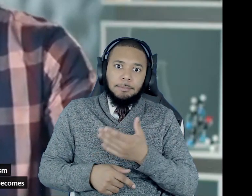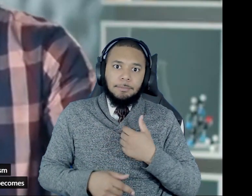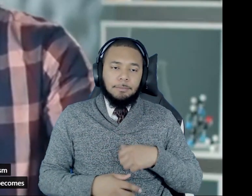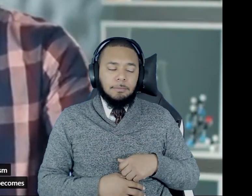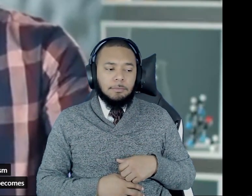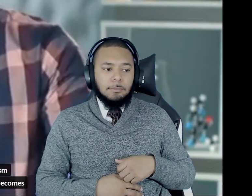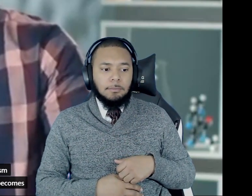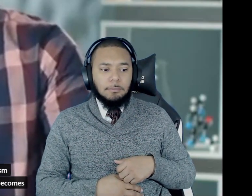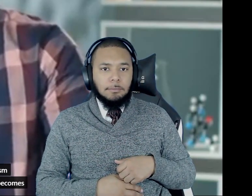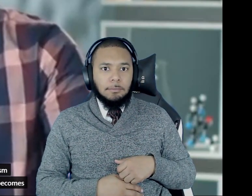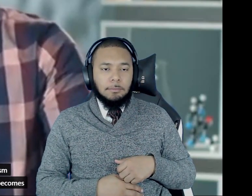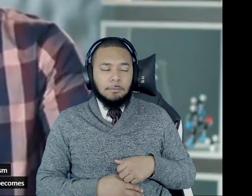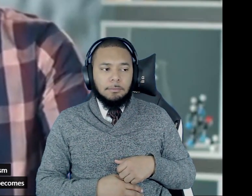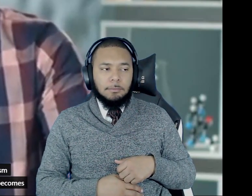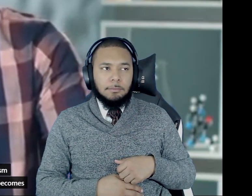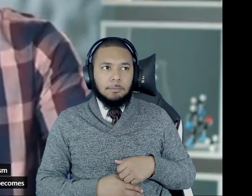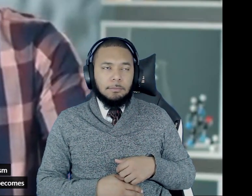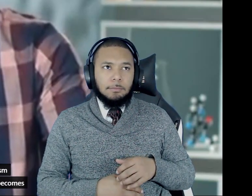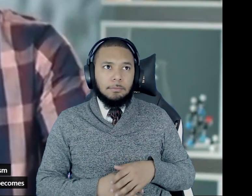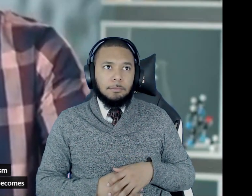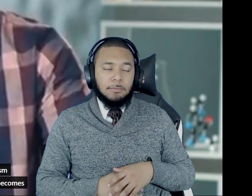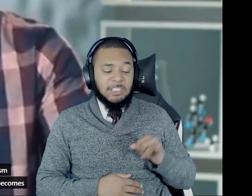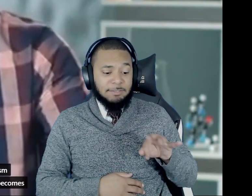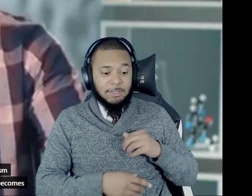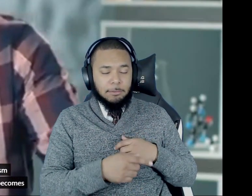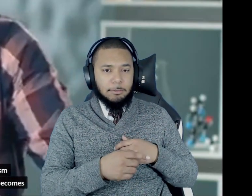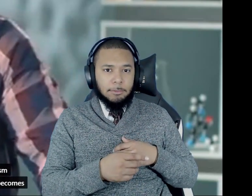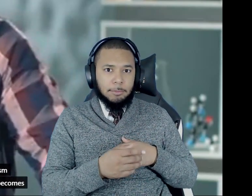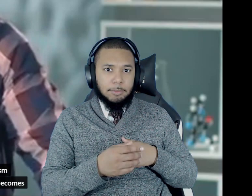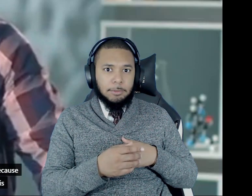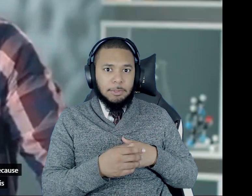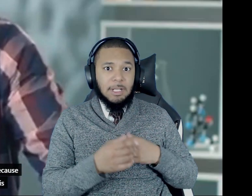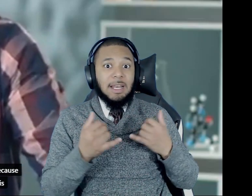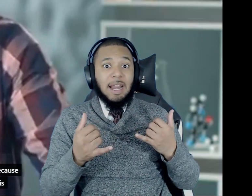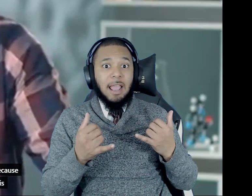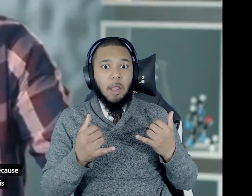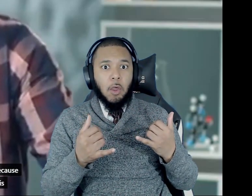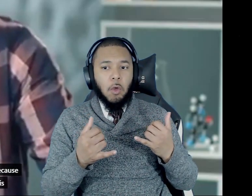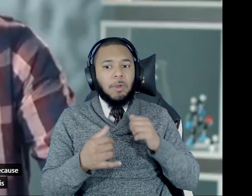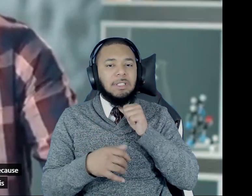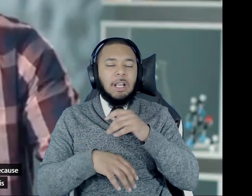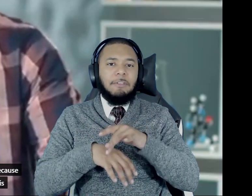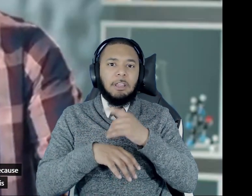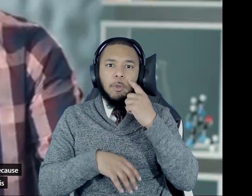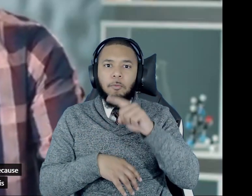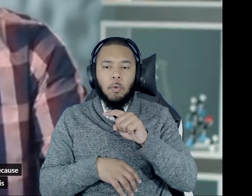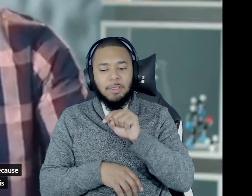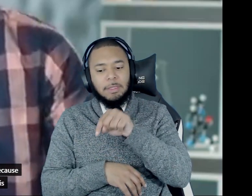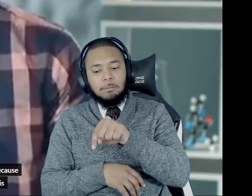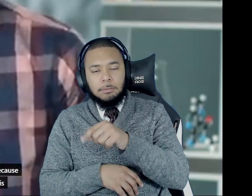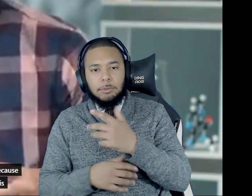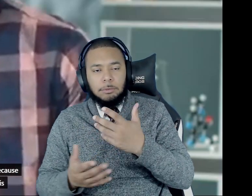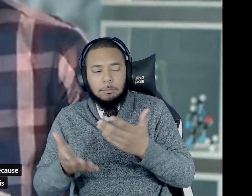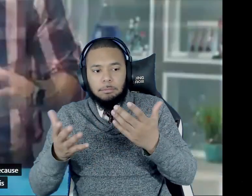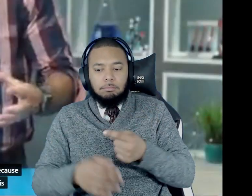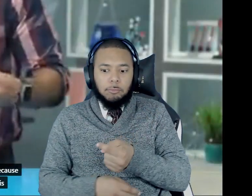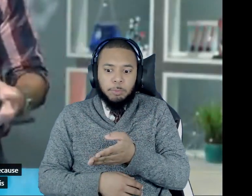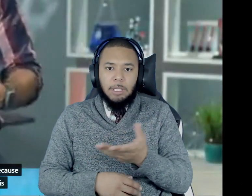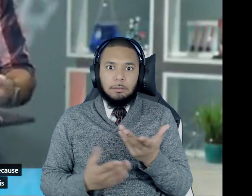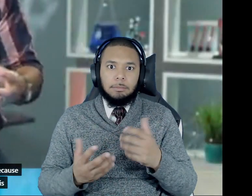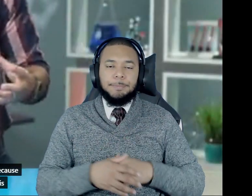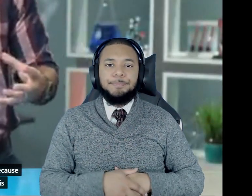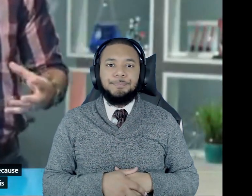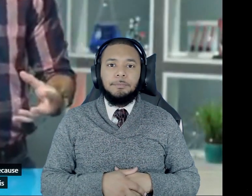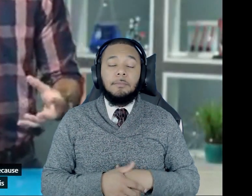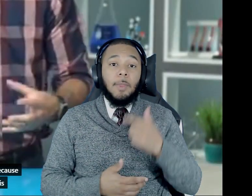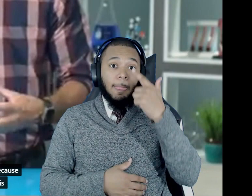resource. If organism B consumes that resource, it now becomes unavailable to organism A. So